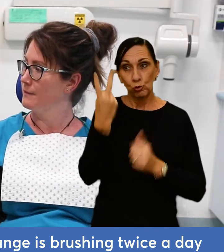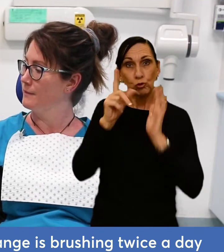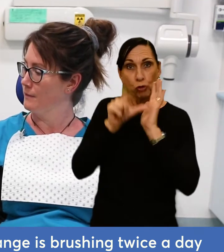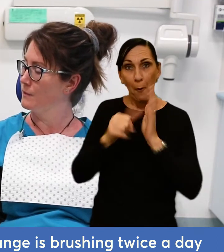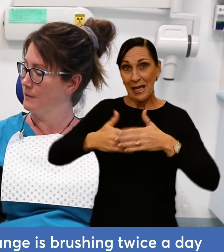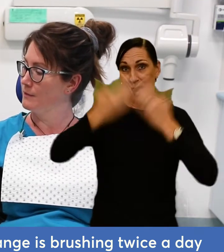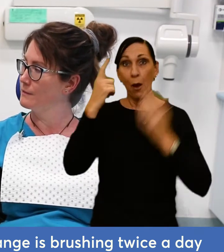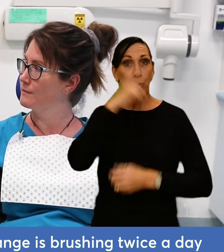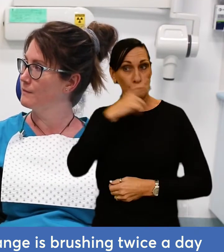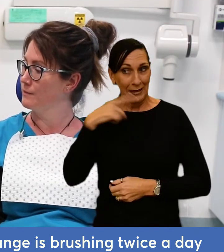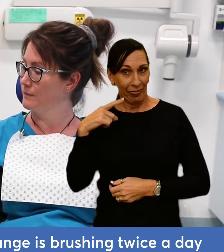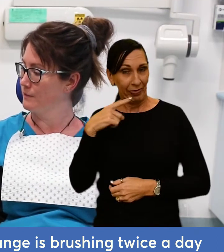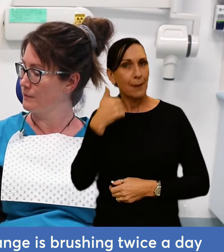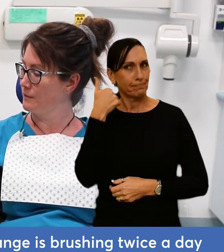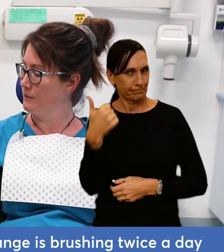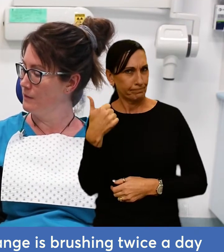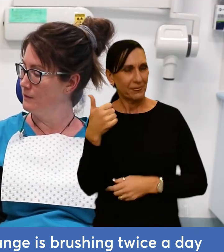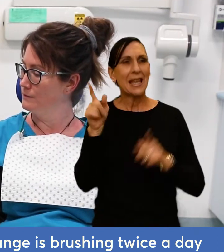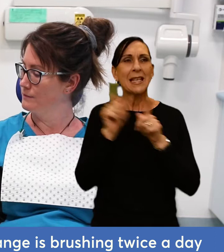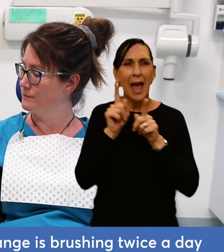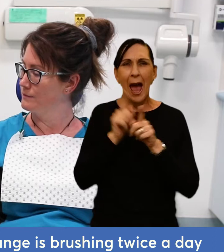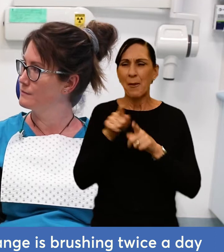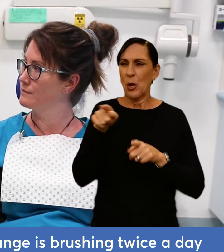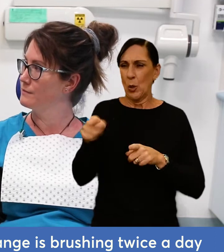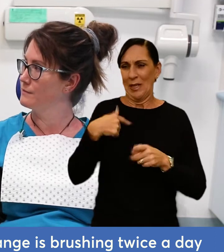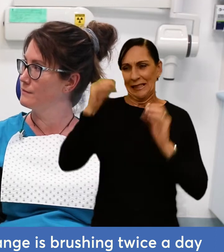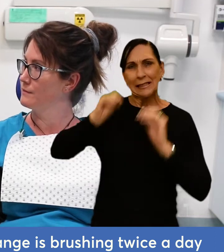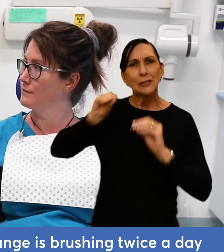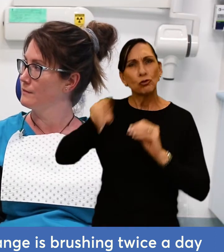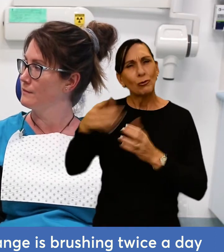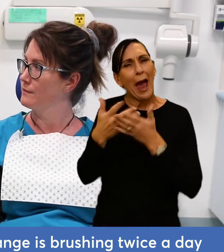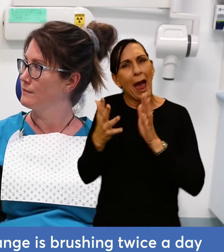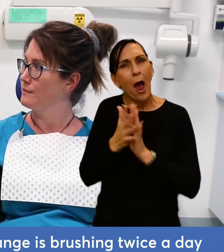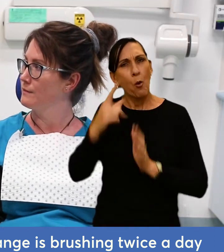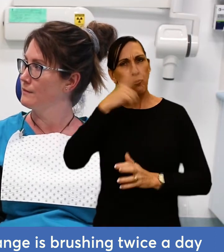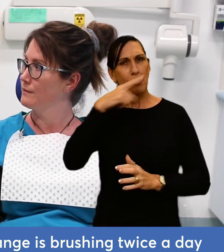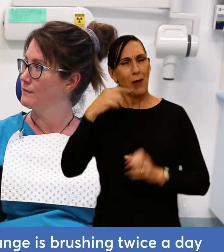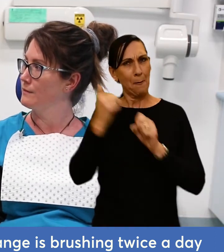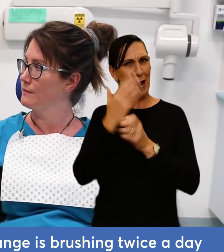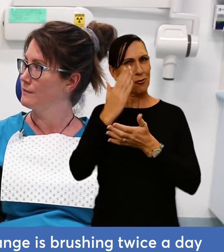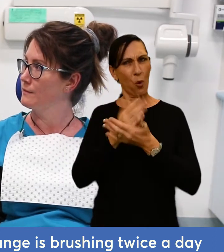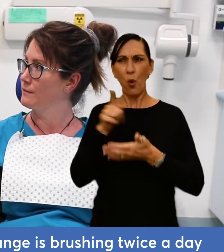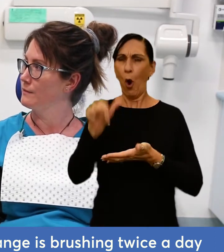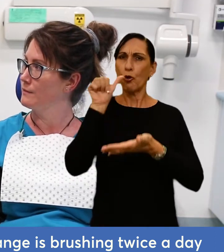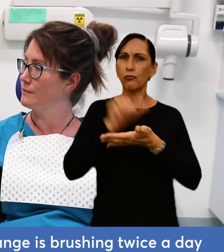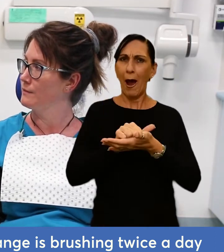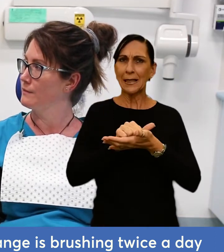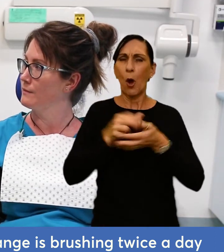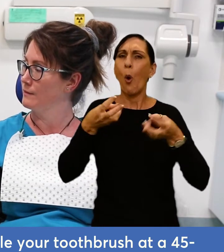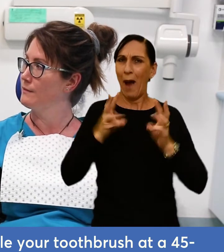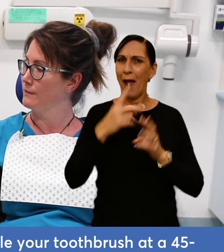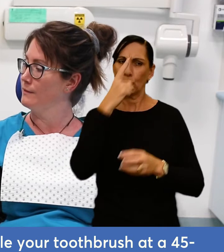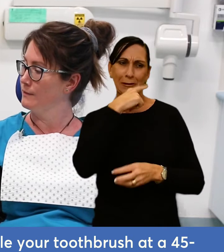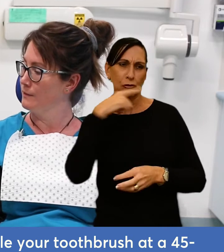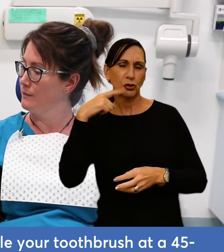Yeah. And then what we'll also do is try to change the way that you brush to make sure that you're doing the correct